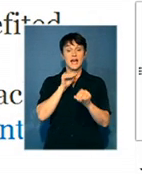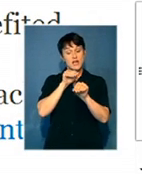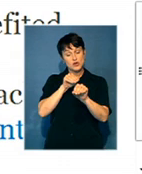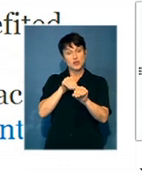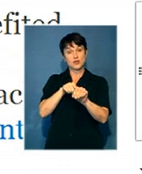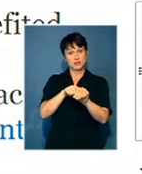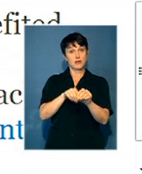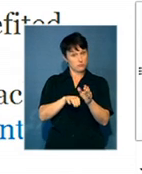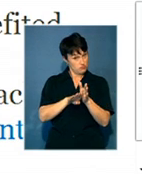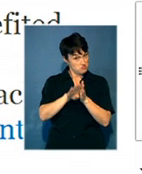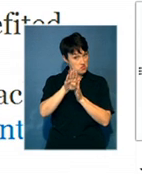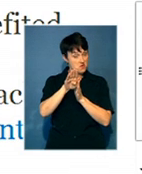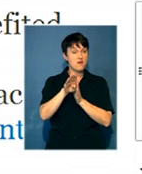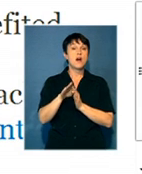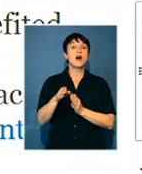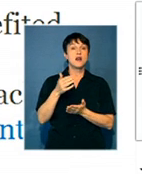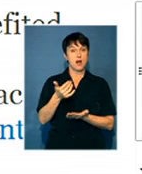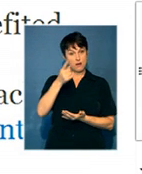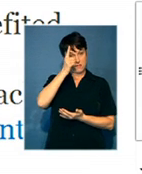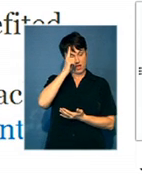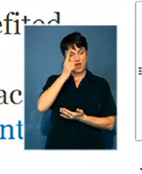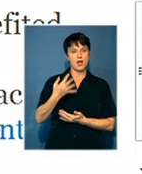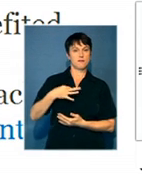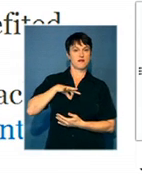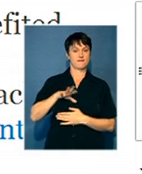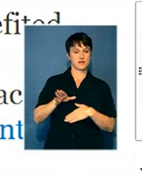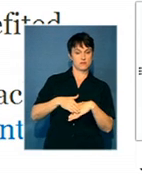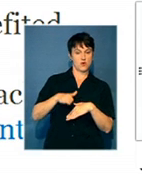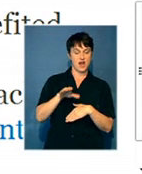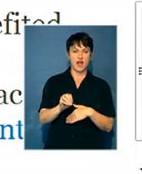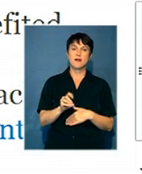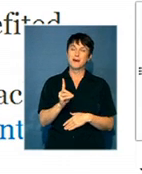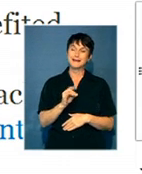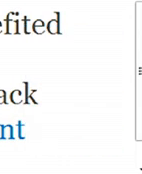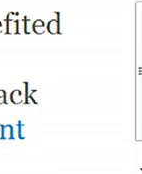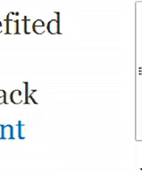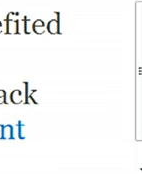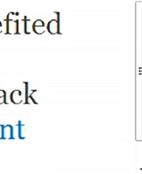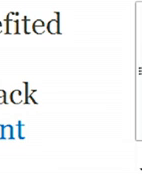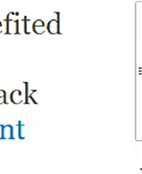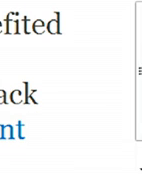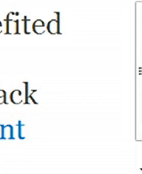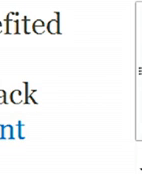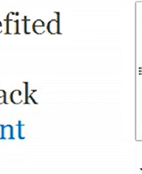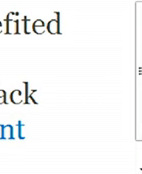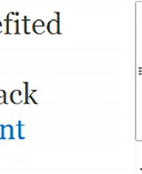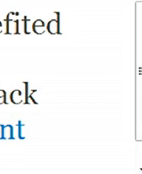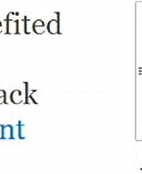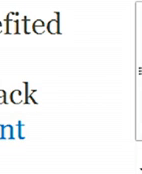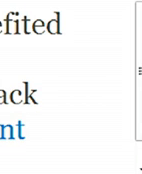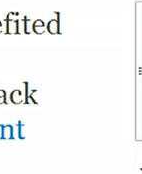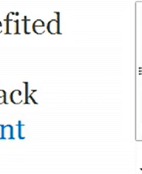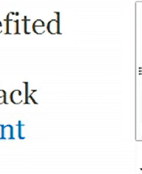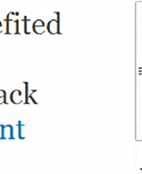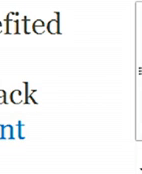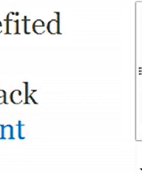improved and benefits black people despite a huge unemployment rate amongst black Africans. Room for improvement.